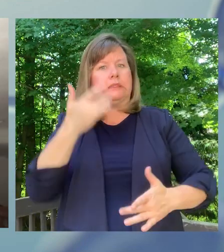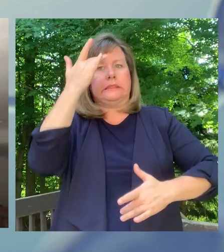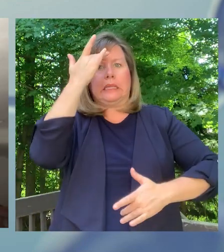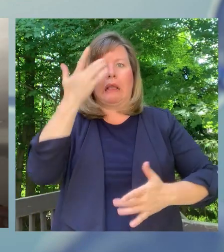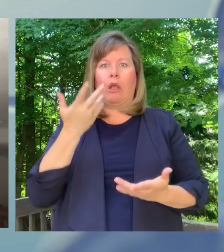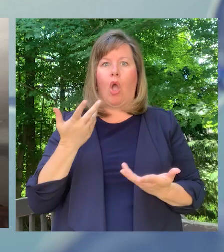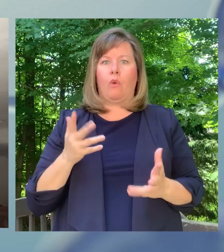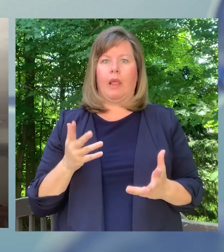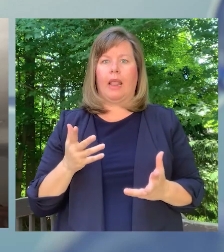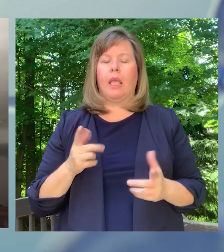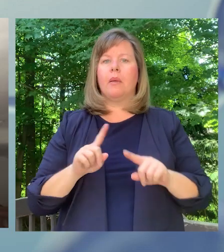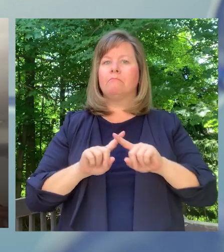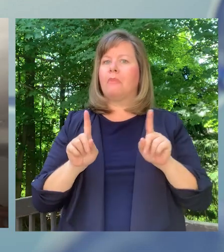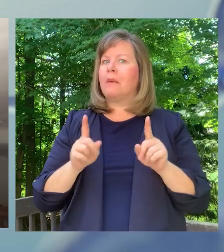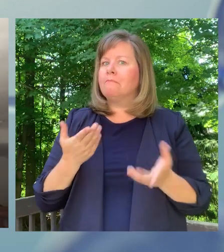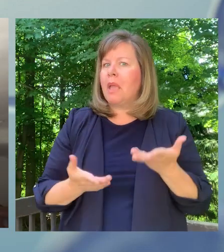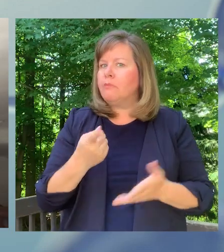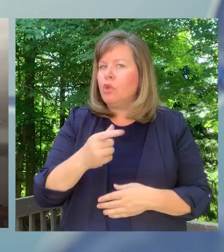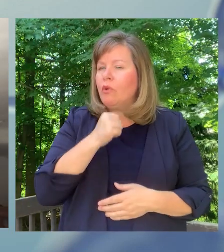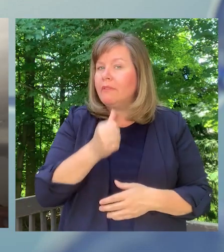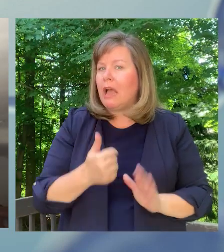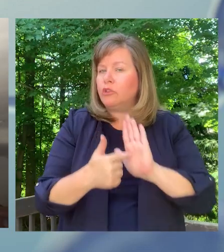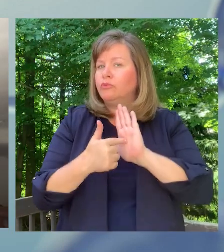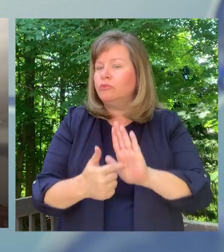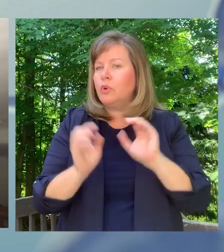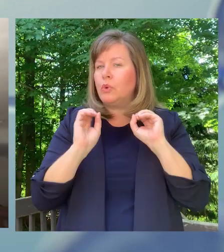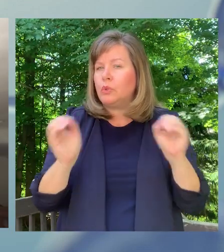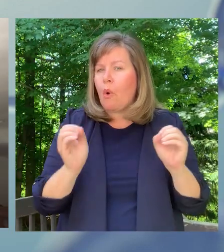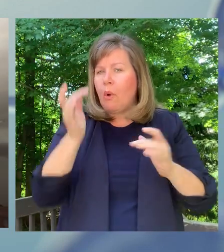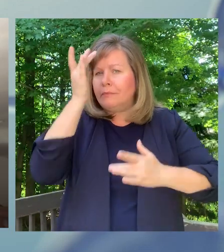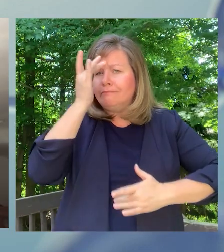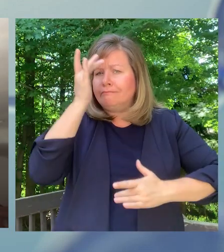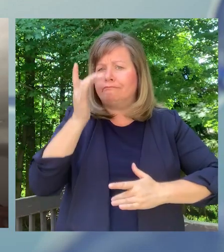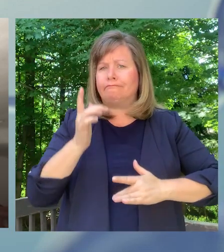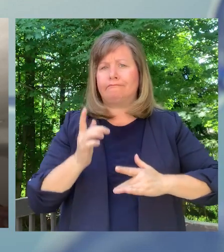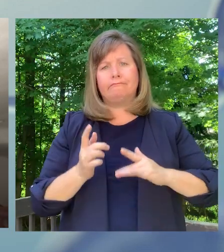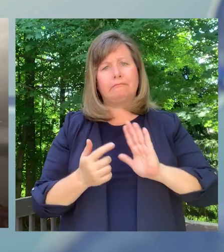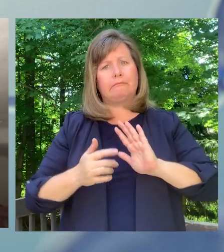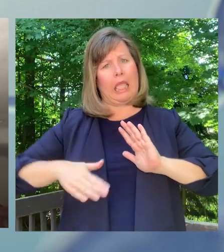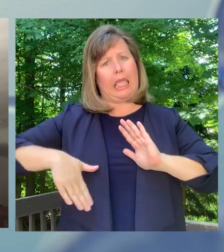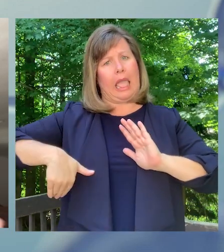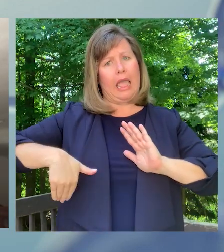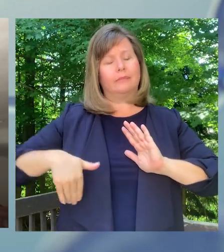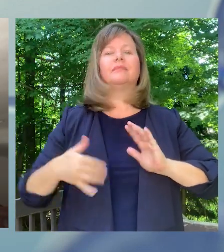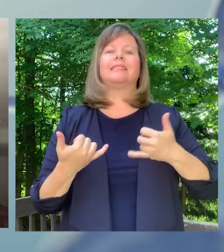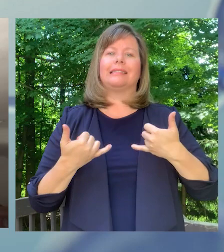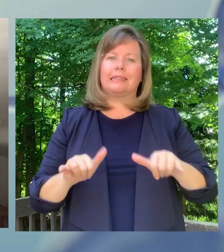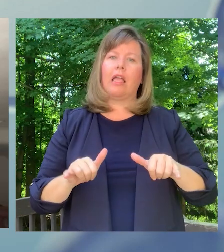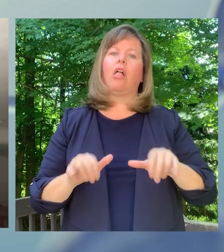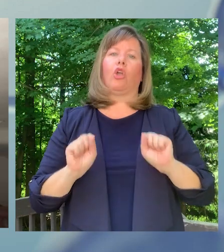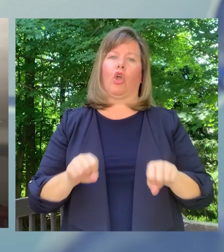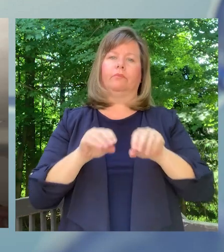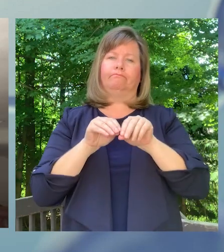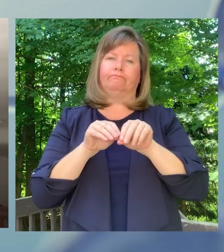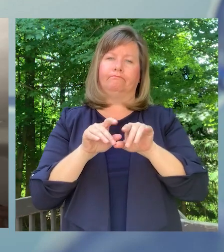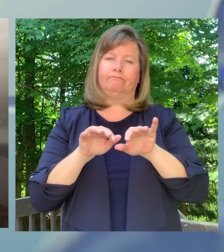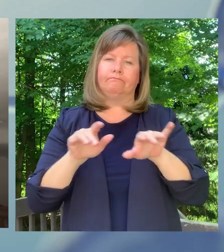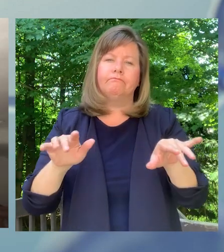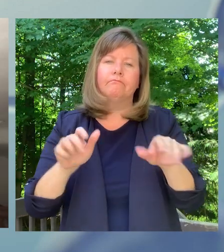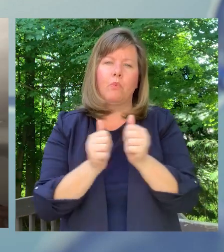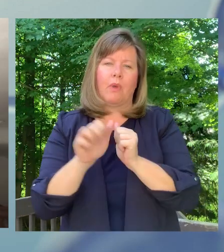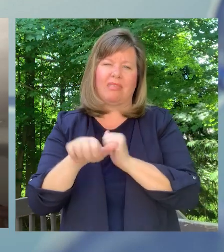and about to develop symptoms and therefore also contagious potentially to